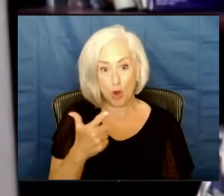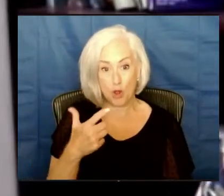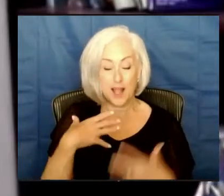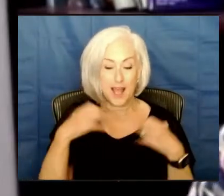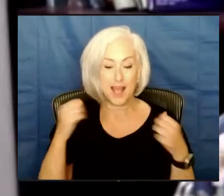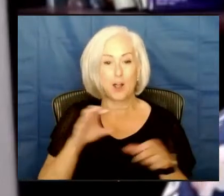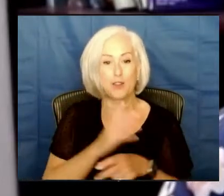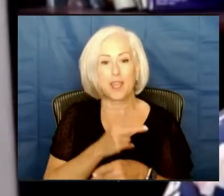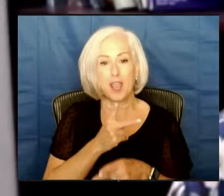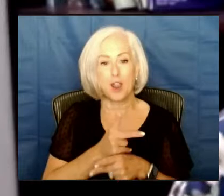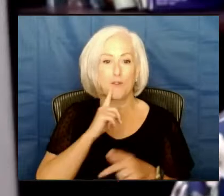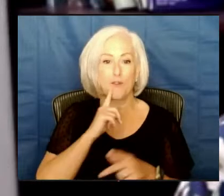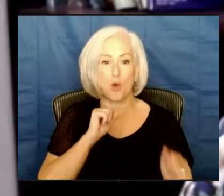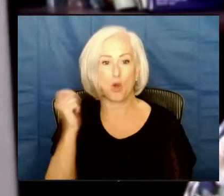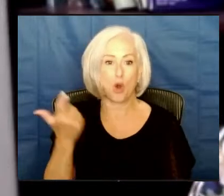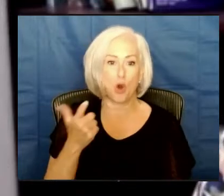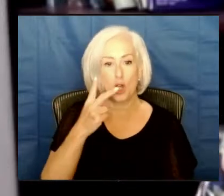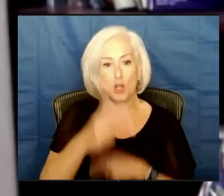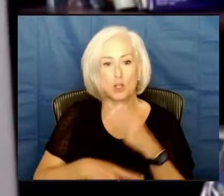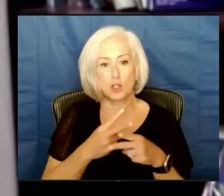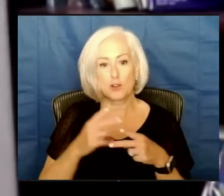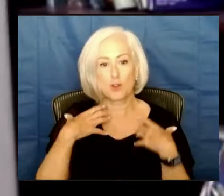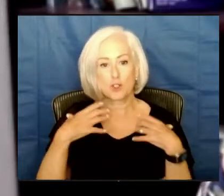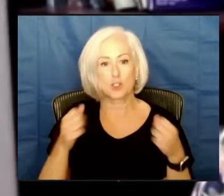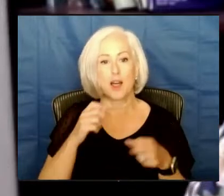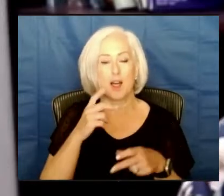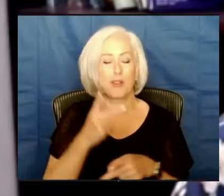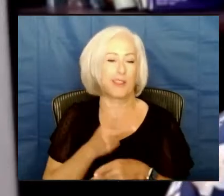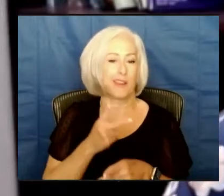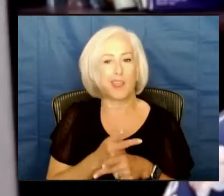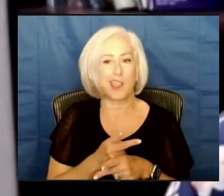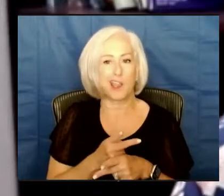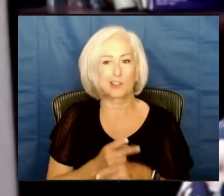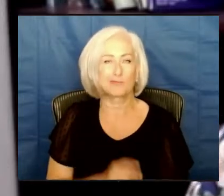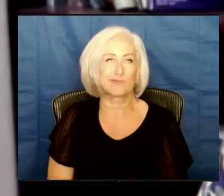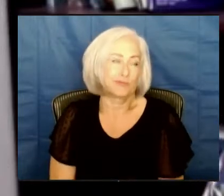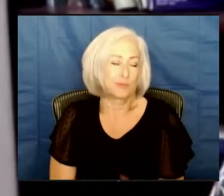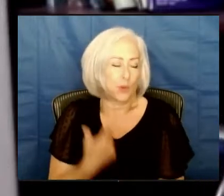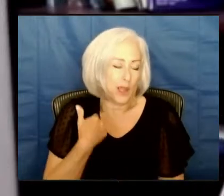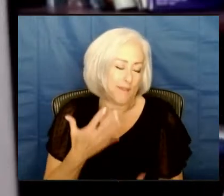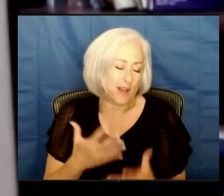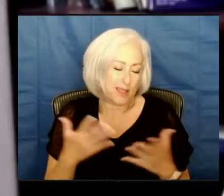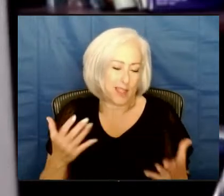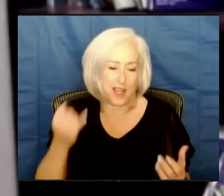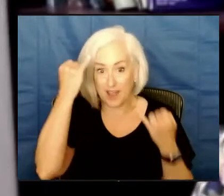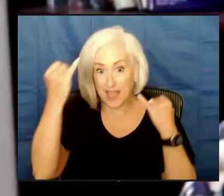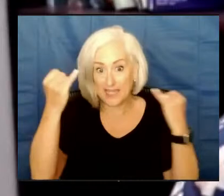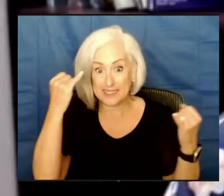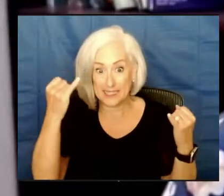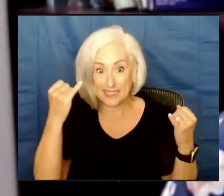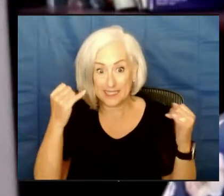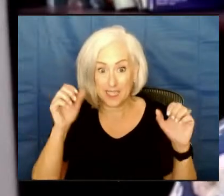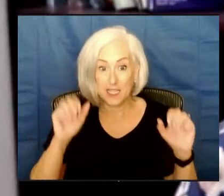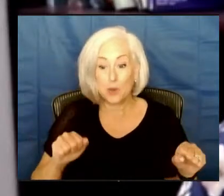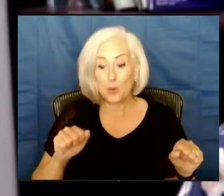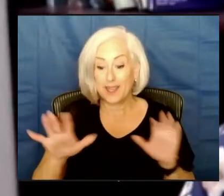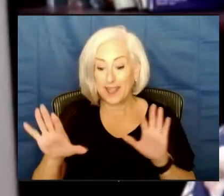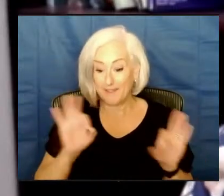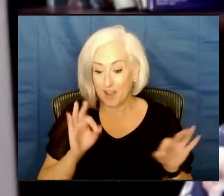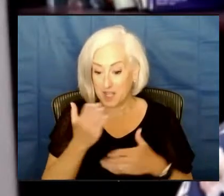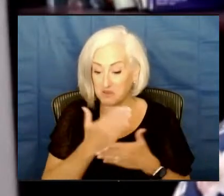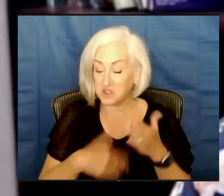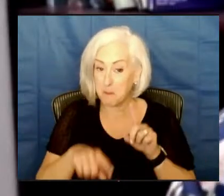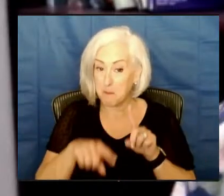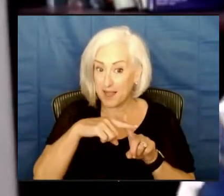all, universal healthcare, there's lots of, I think, ideas and positives that could come from systems like that. But right now,